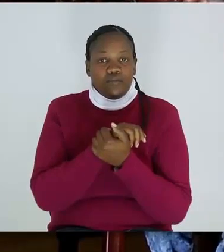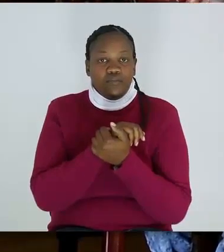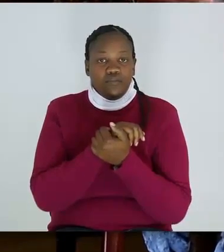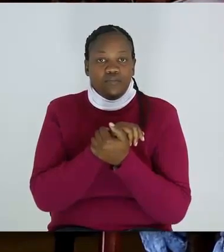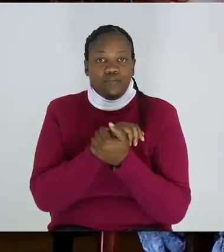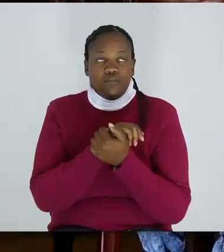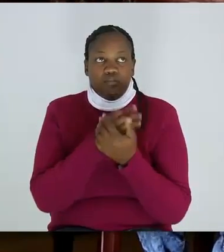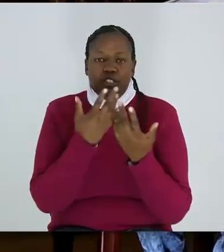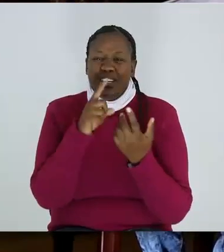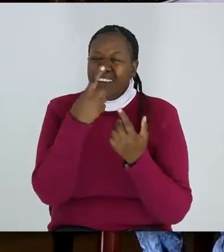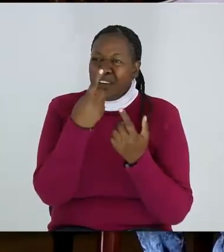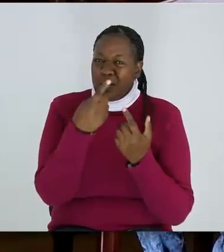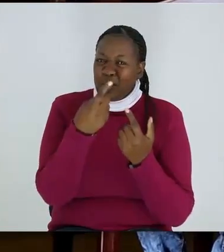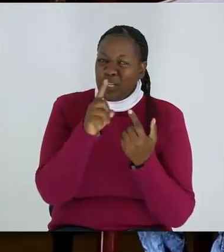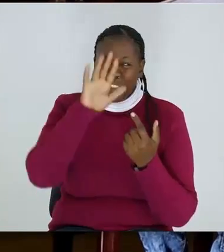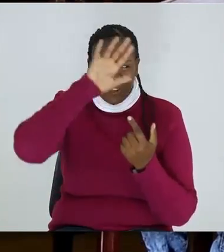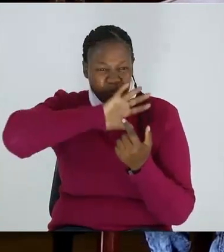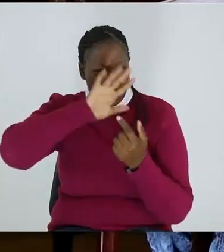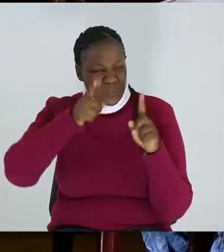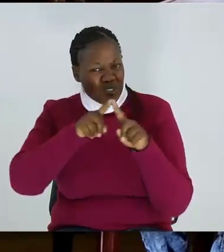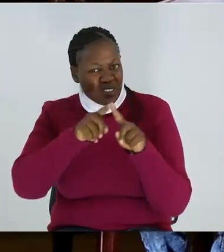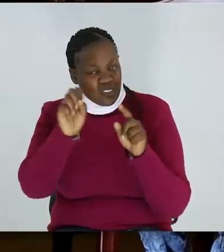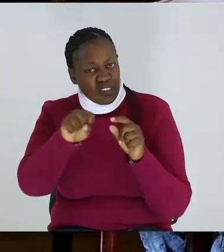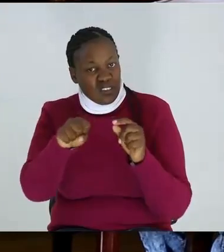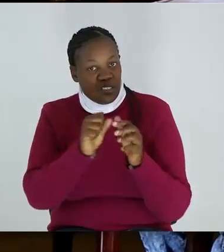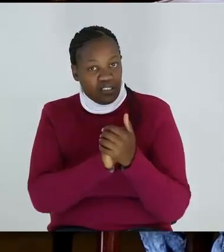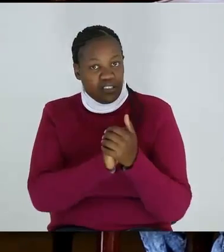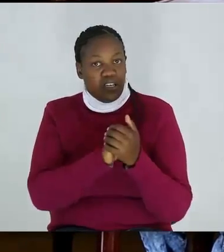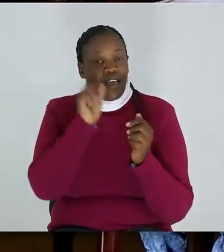drama, thrillers, horrors, and so on.